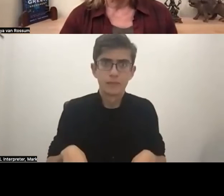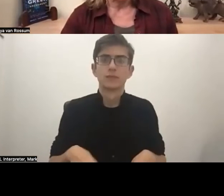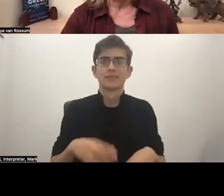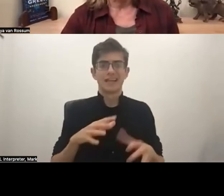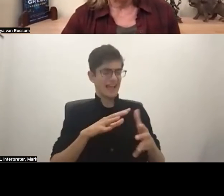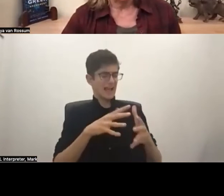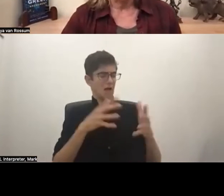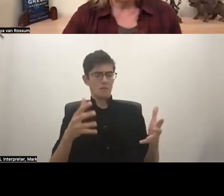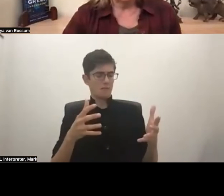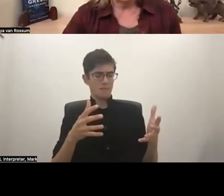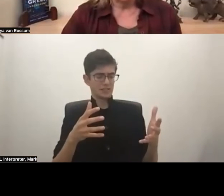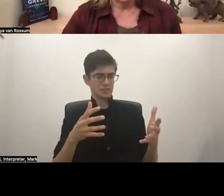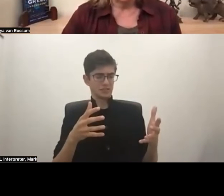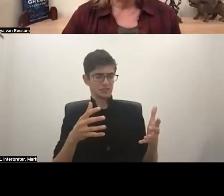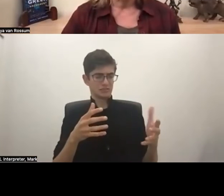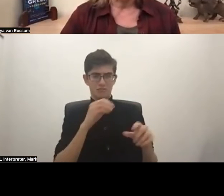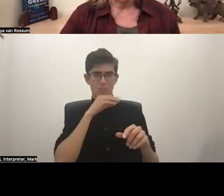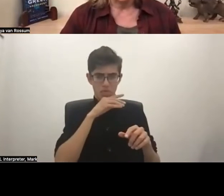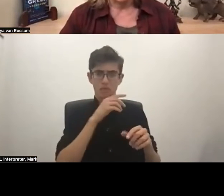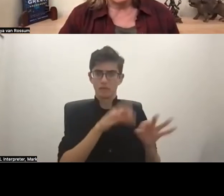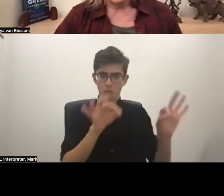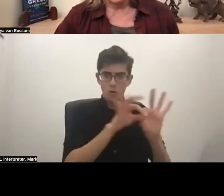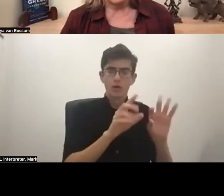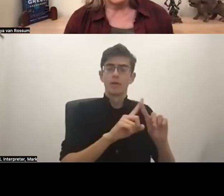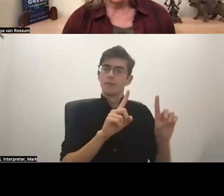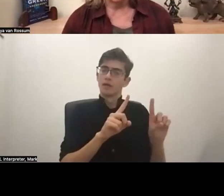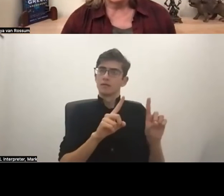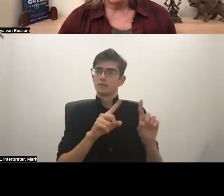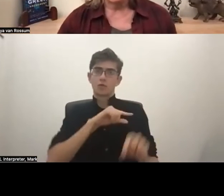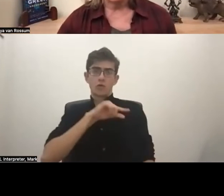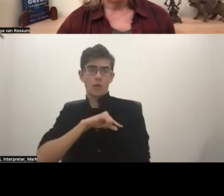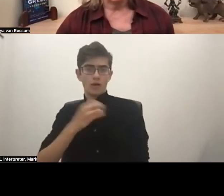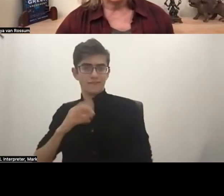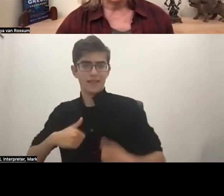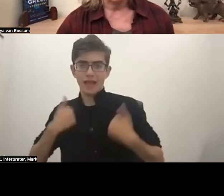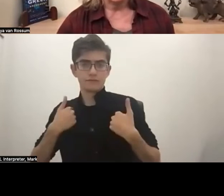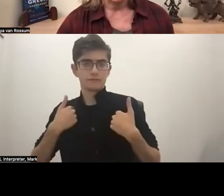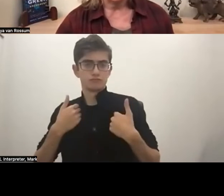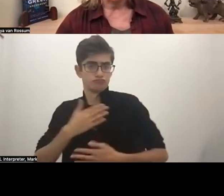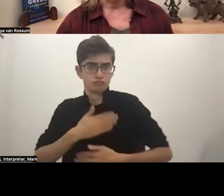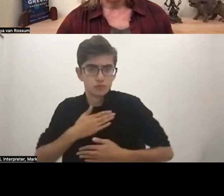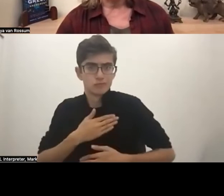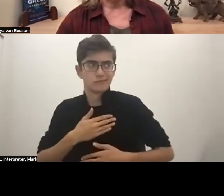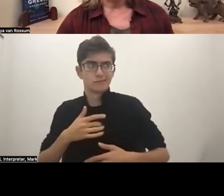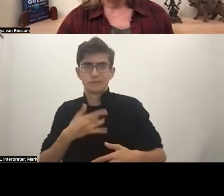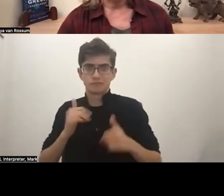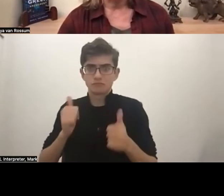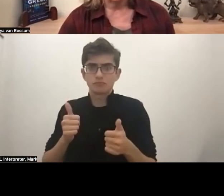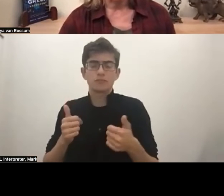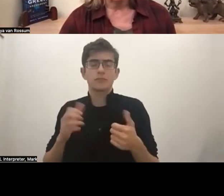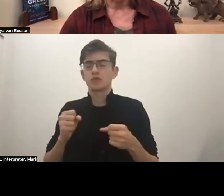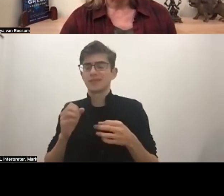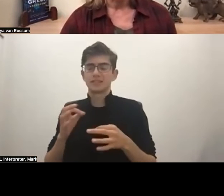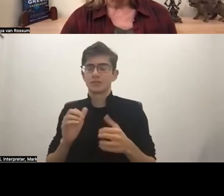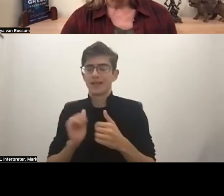but quality of life can certainly also be a metric that is determined by, I think